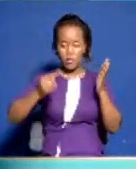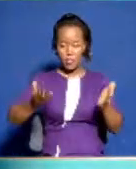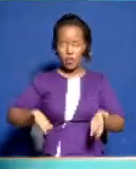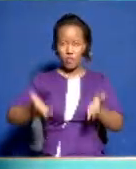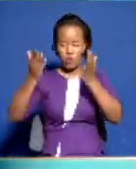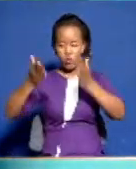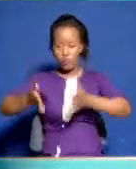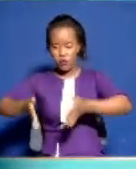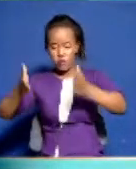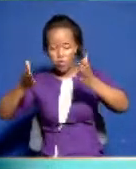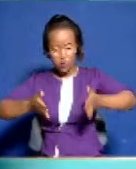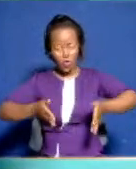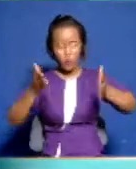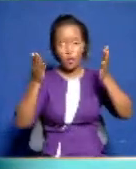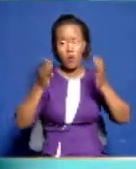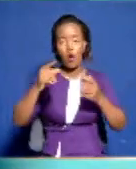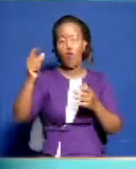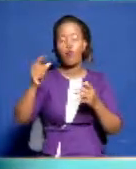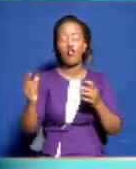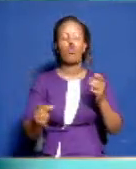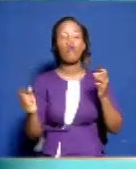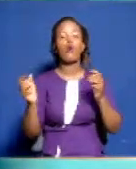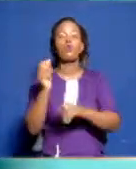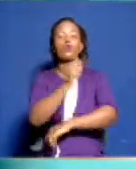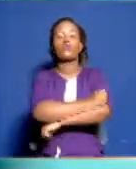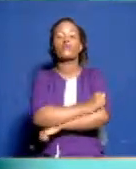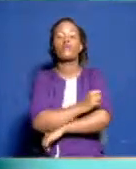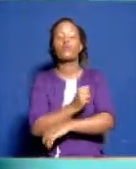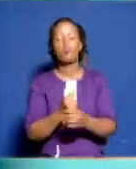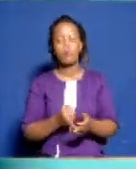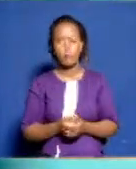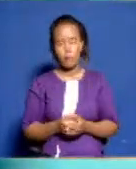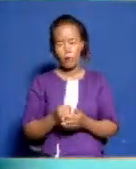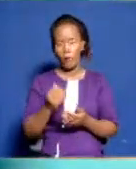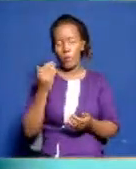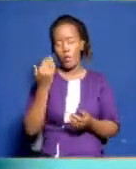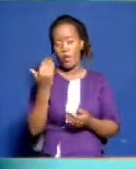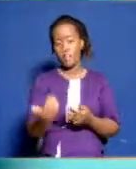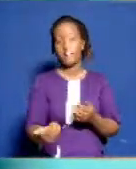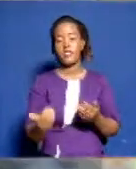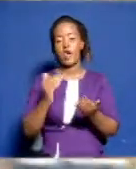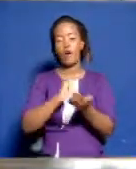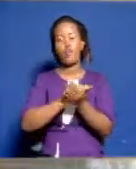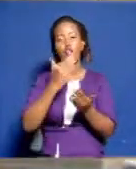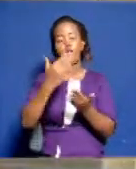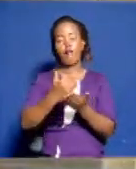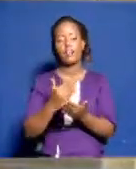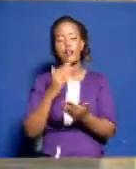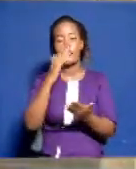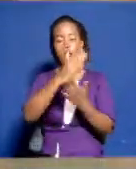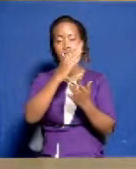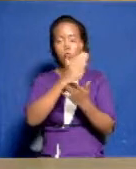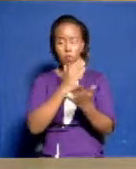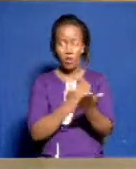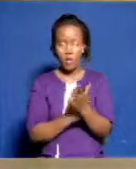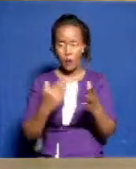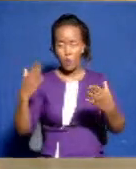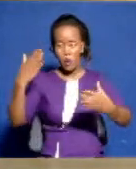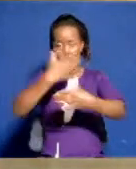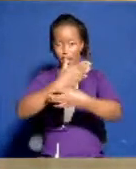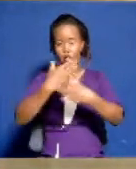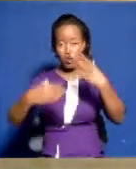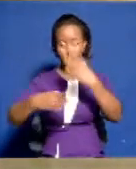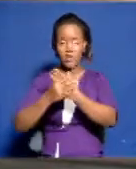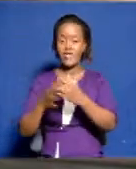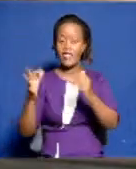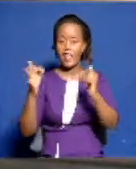primary school, courtesy of a non-governmental institution. Child Fund, under its Binti Shujaa program, has constructed 8 new